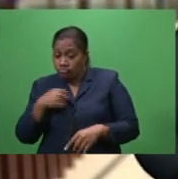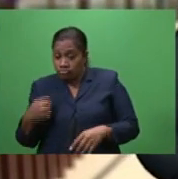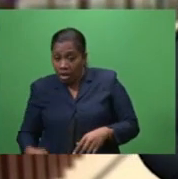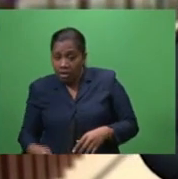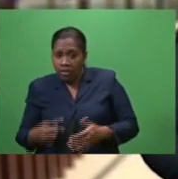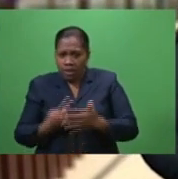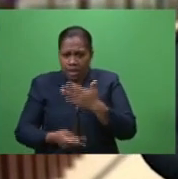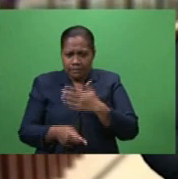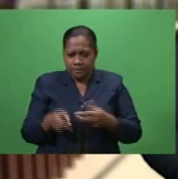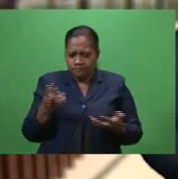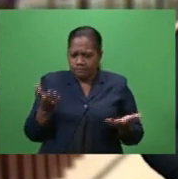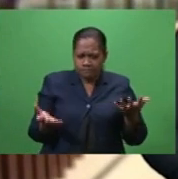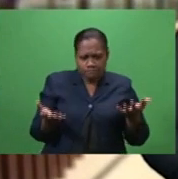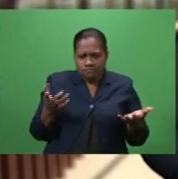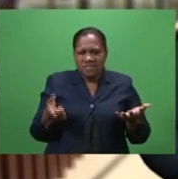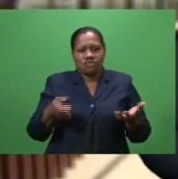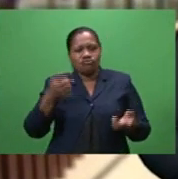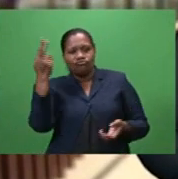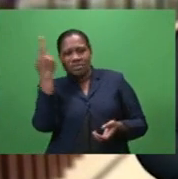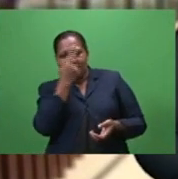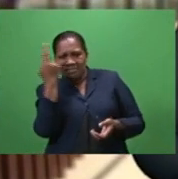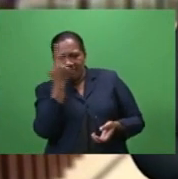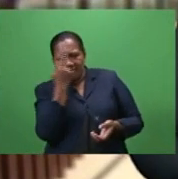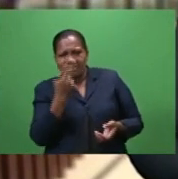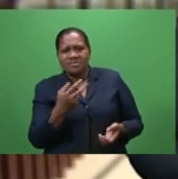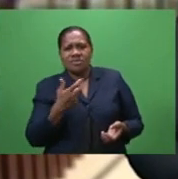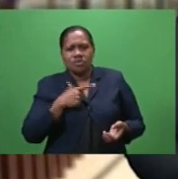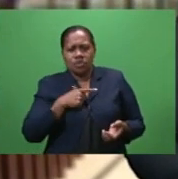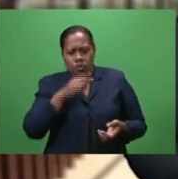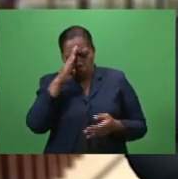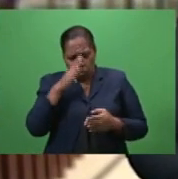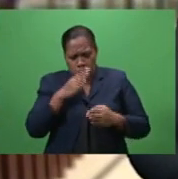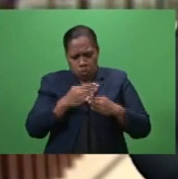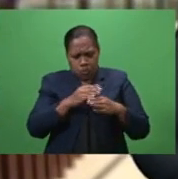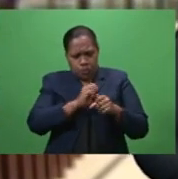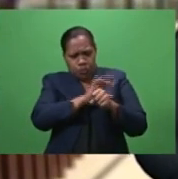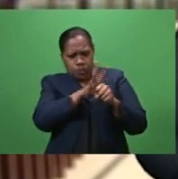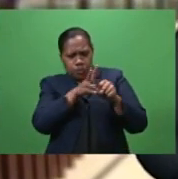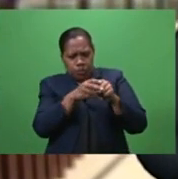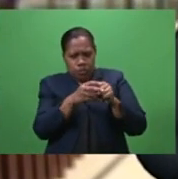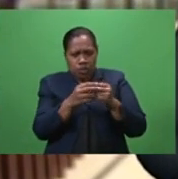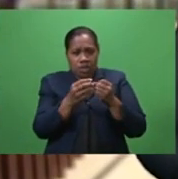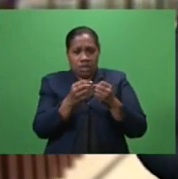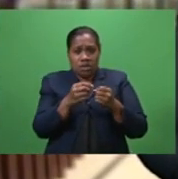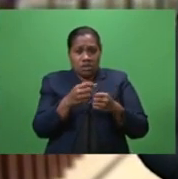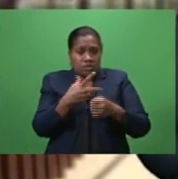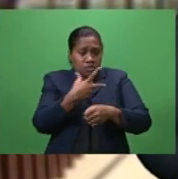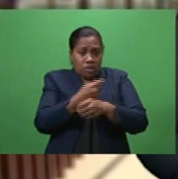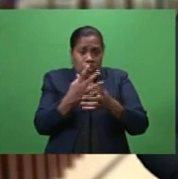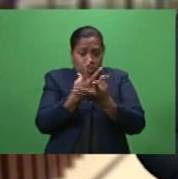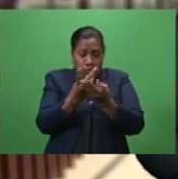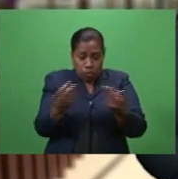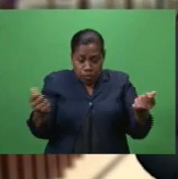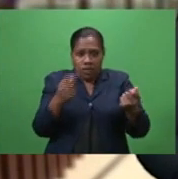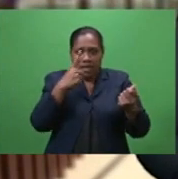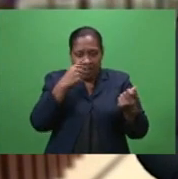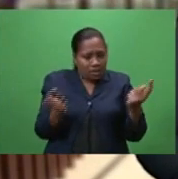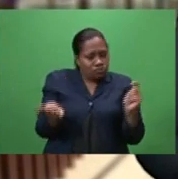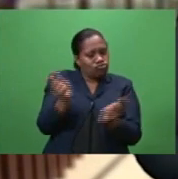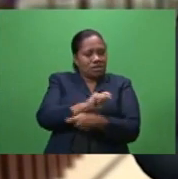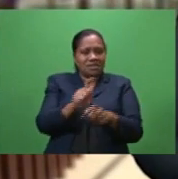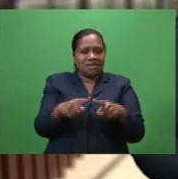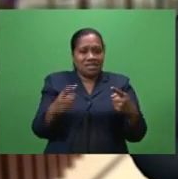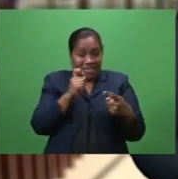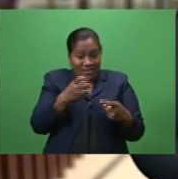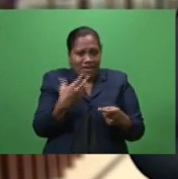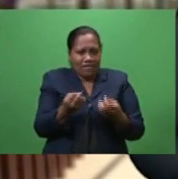on the market's risk-taking. The hope of coronavirus cure could turn things around. Australian retail sales slumped